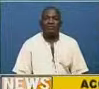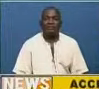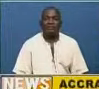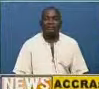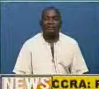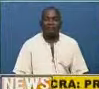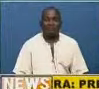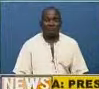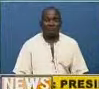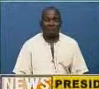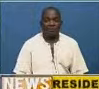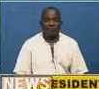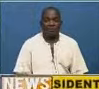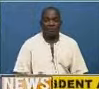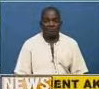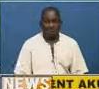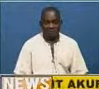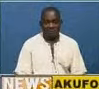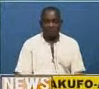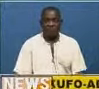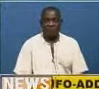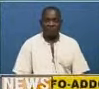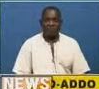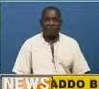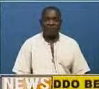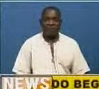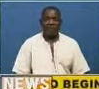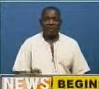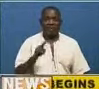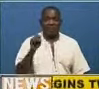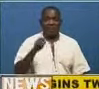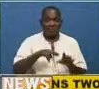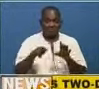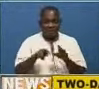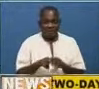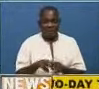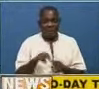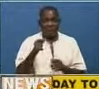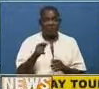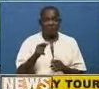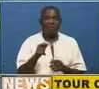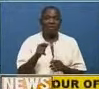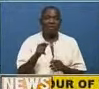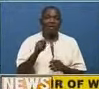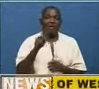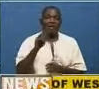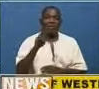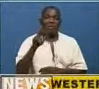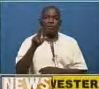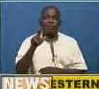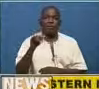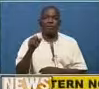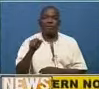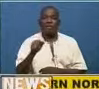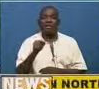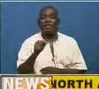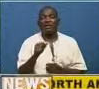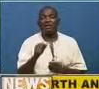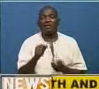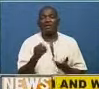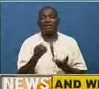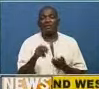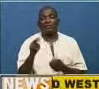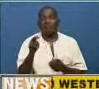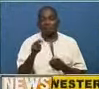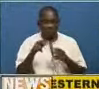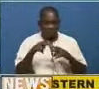On his working visit to the Bulsa North municipality of the Upper East region to inspect the extent of damage caused